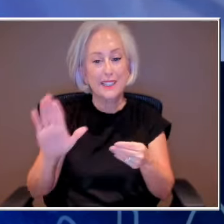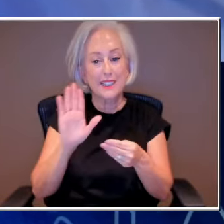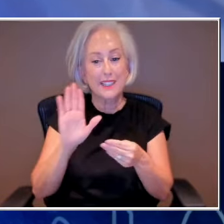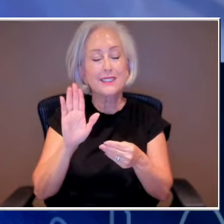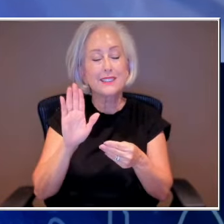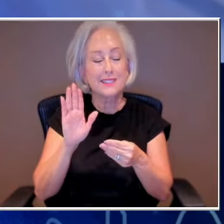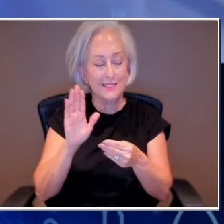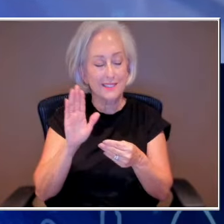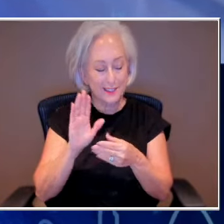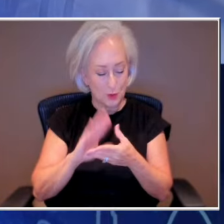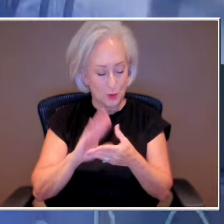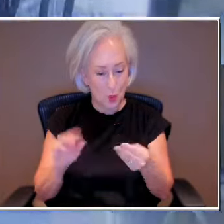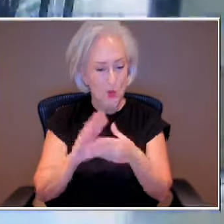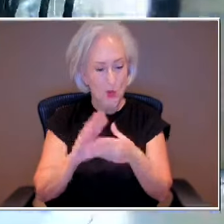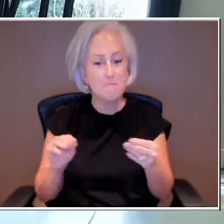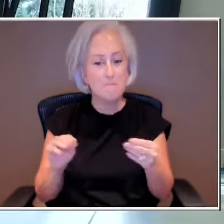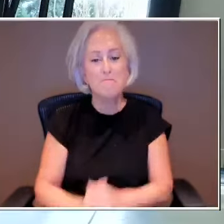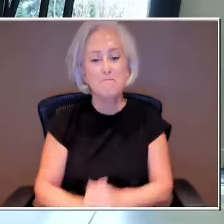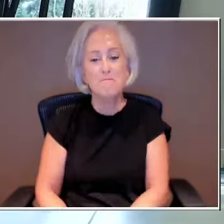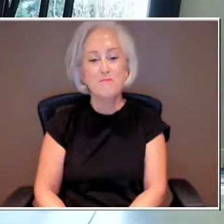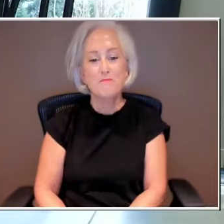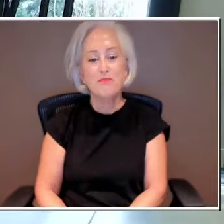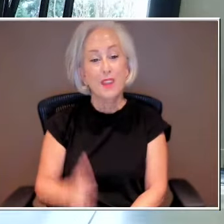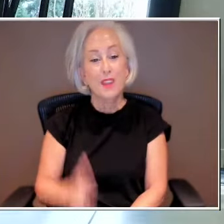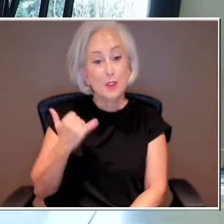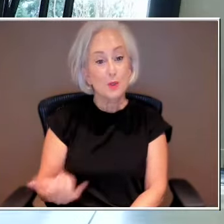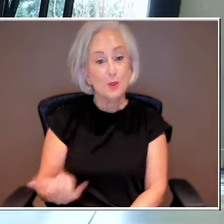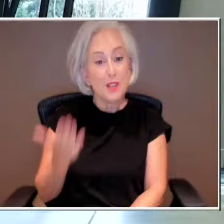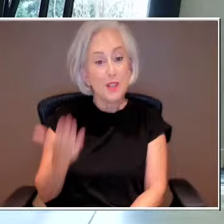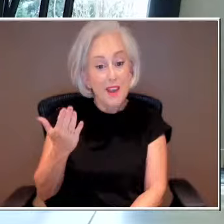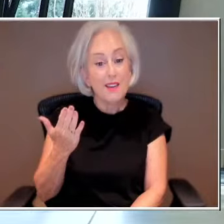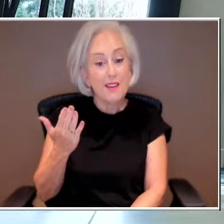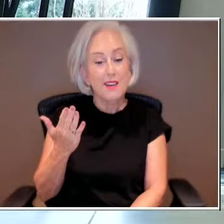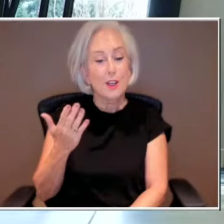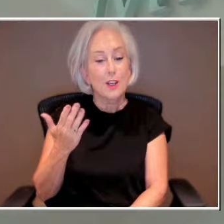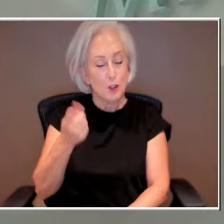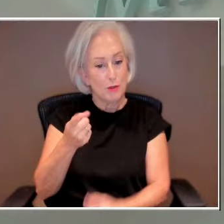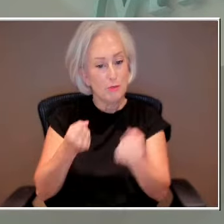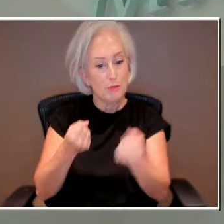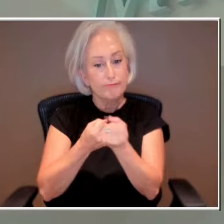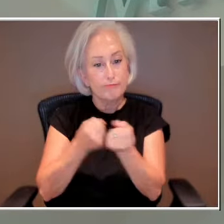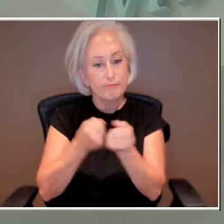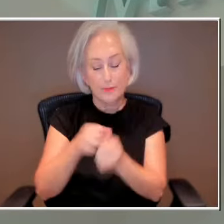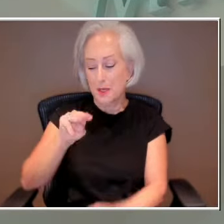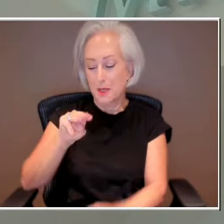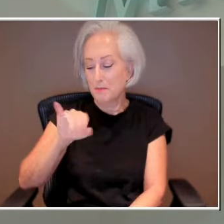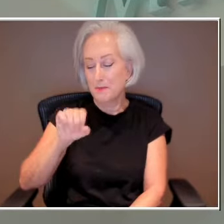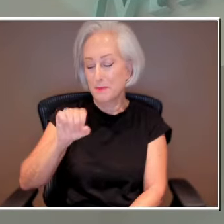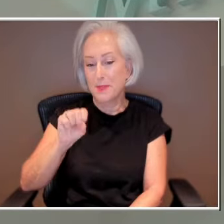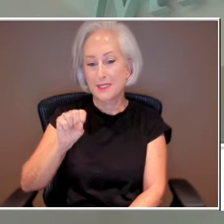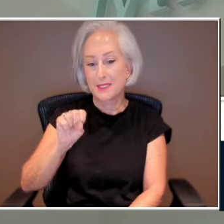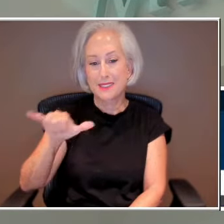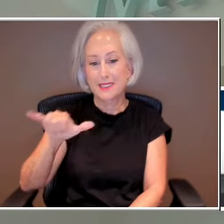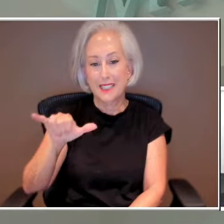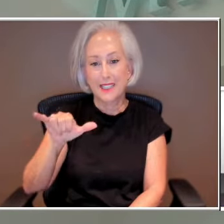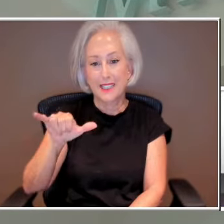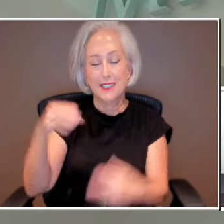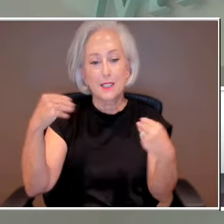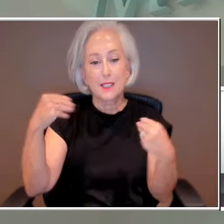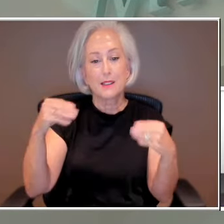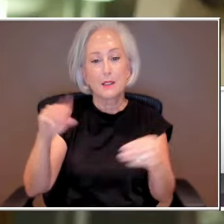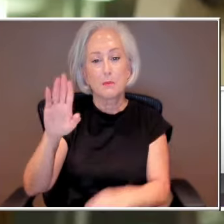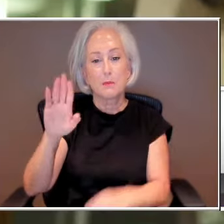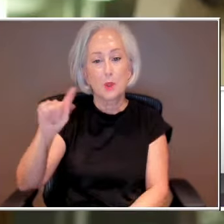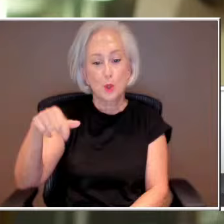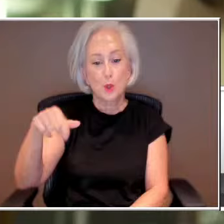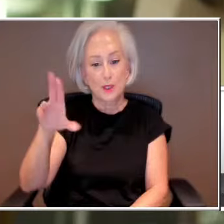about how you can help support Missy's Boutique at the University of Kansas Cancer Center. We are so proud to say that Missy's was among